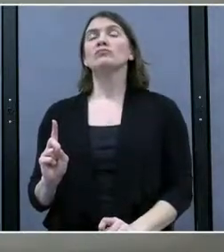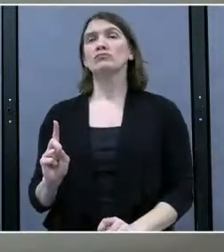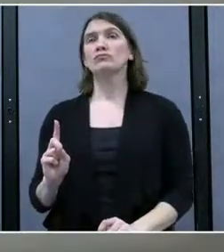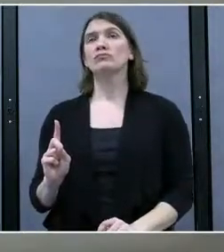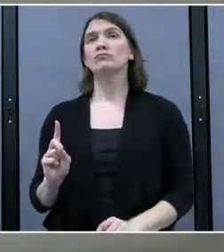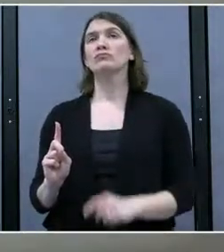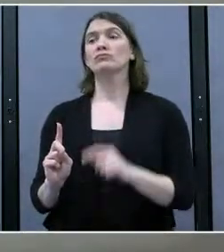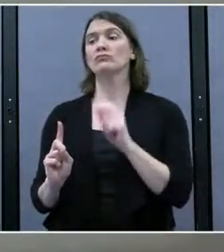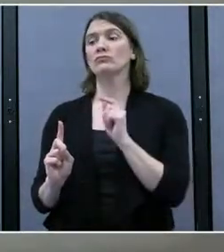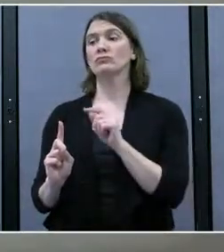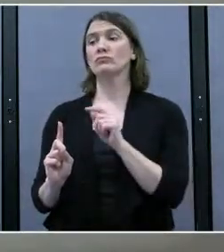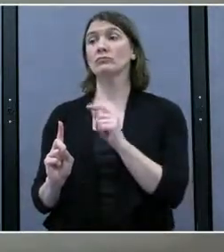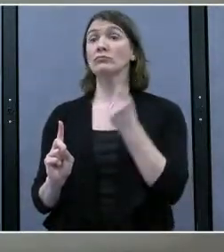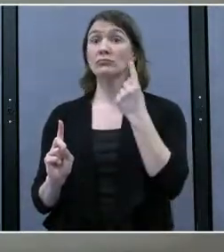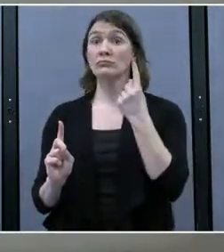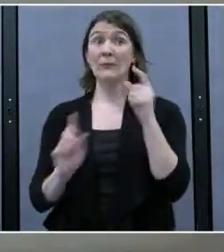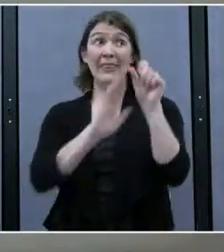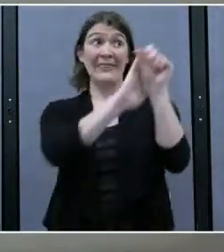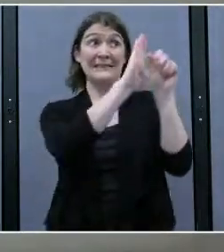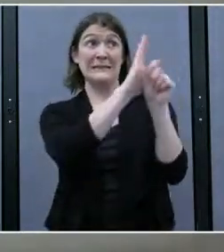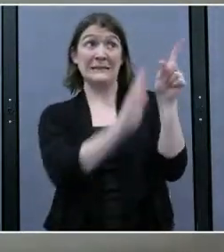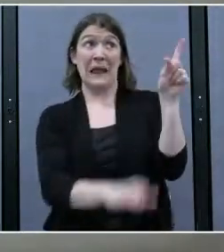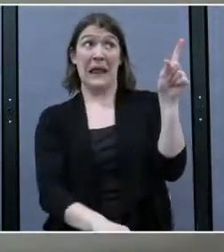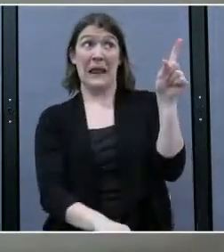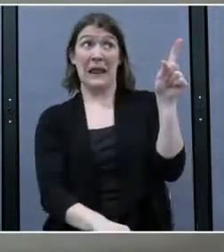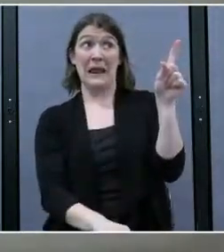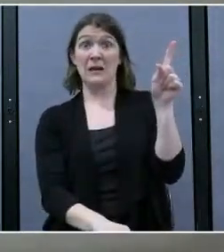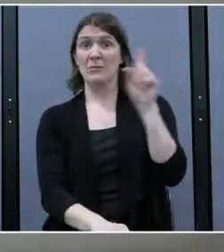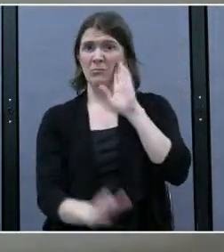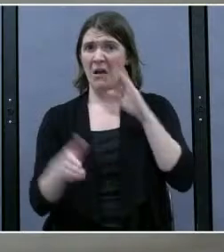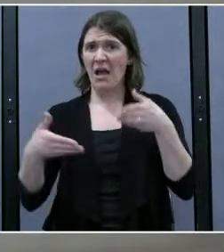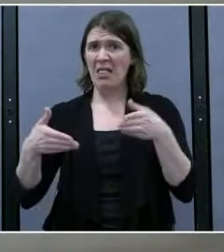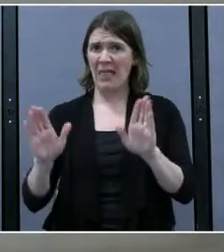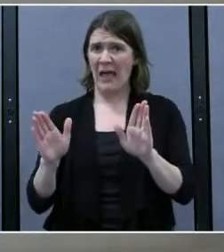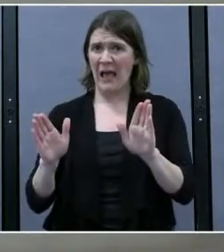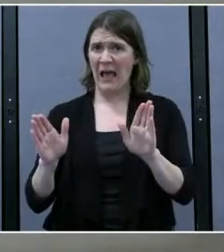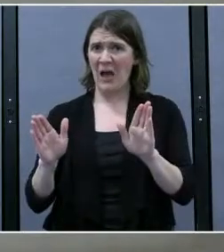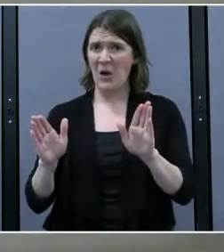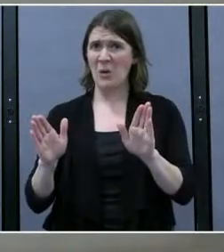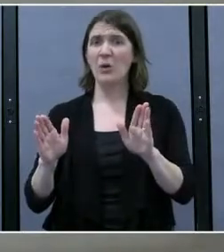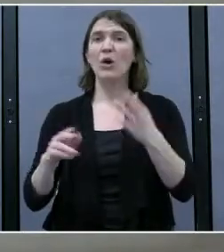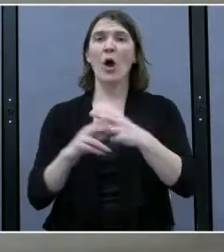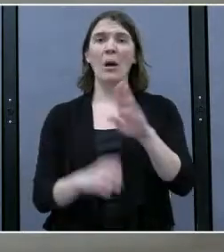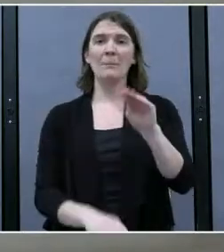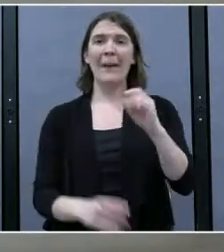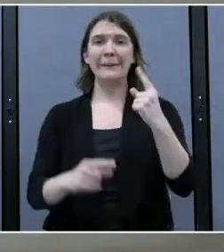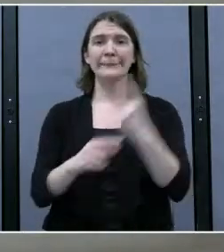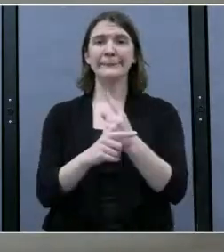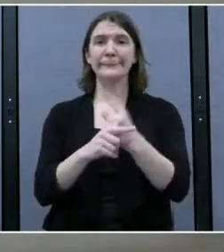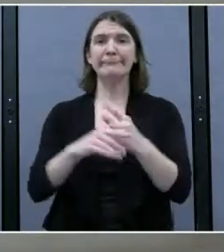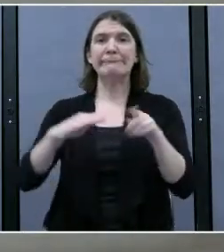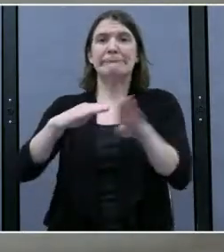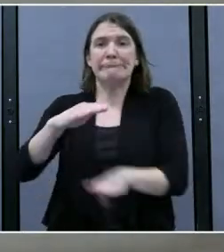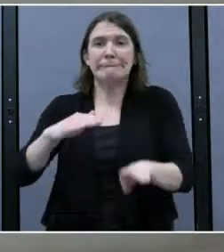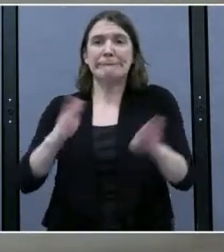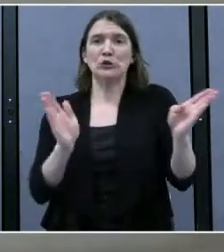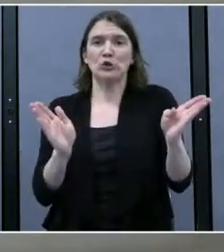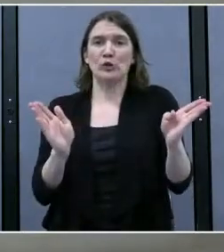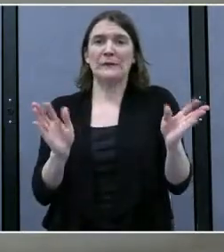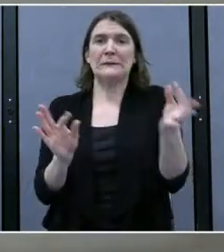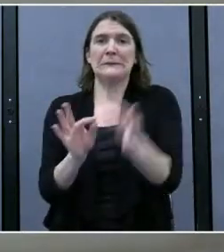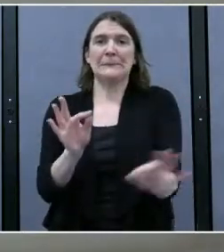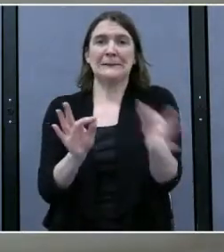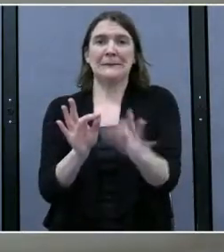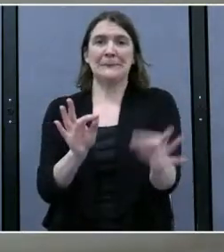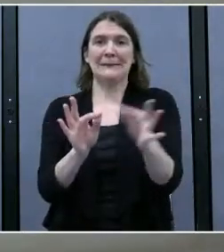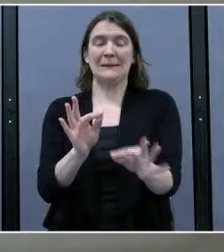it is perfectly acceptable in the eyes of the state to provide a base level of service, and as long as